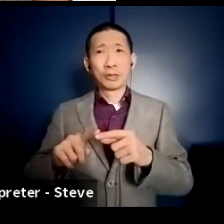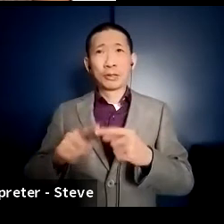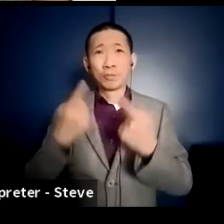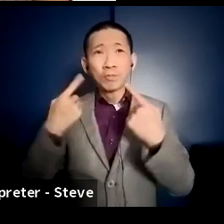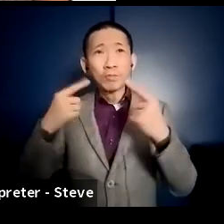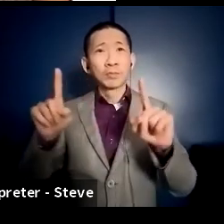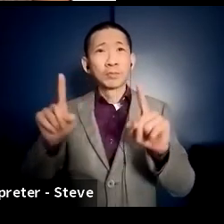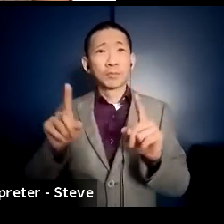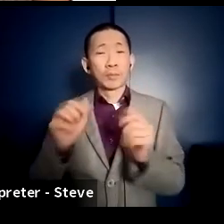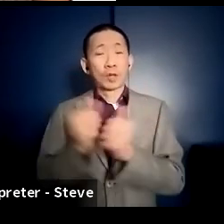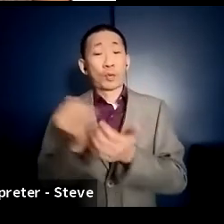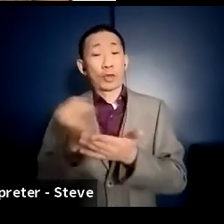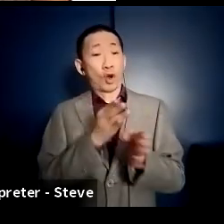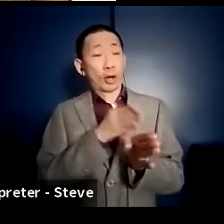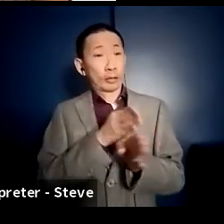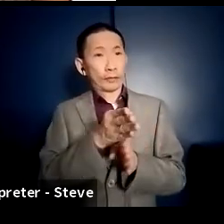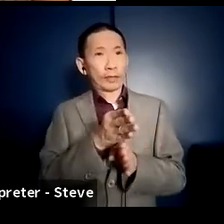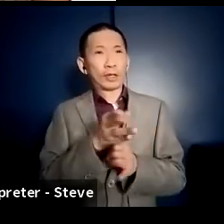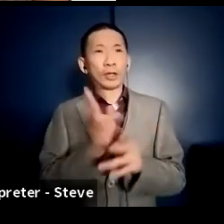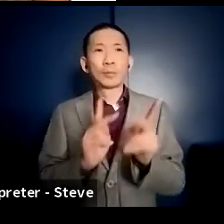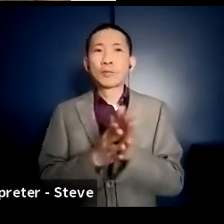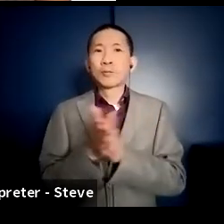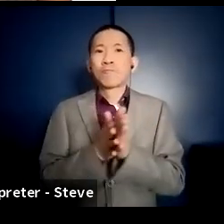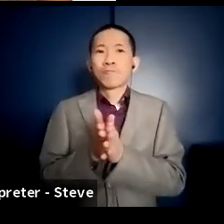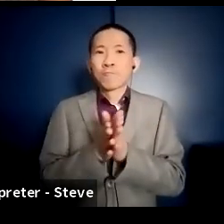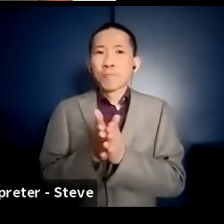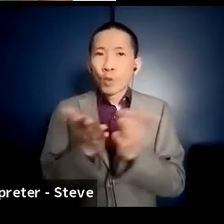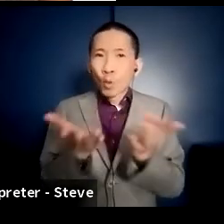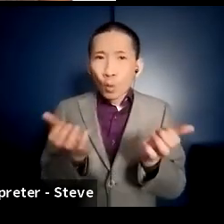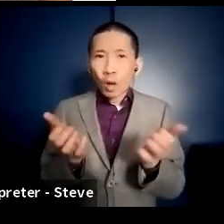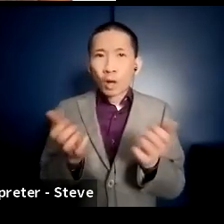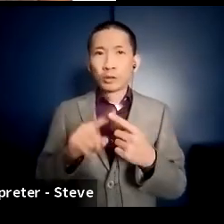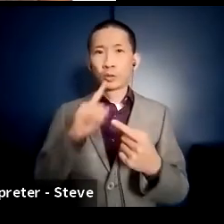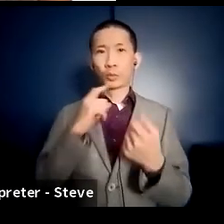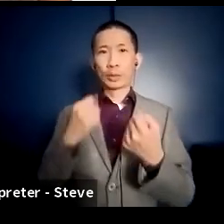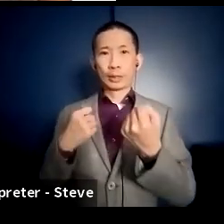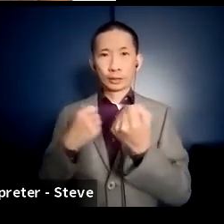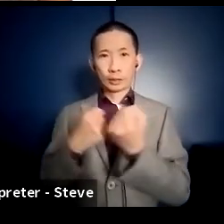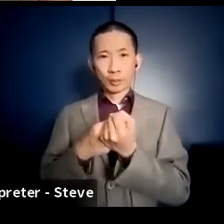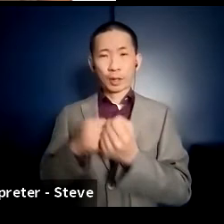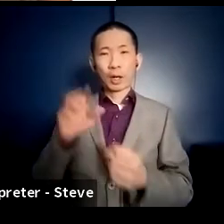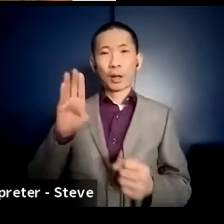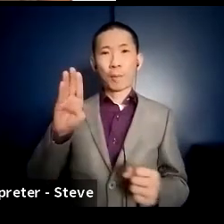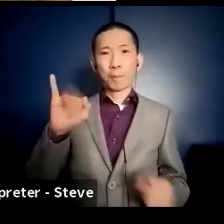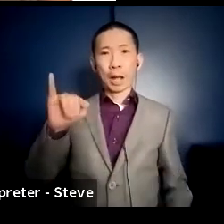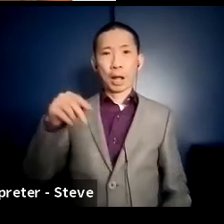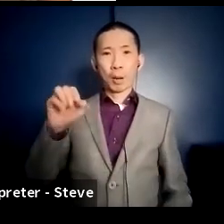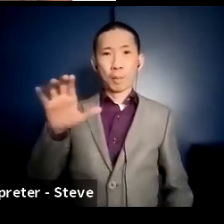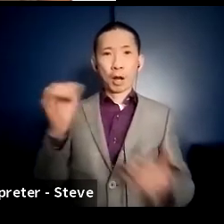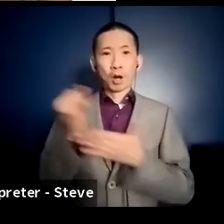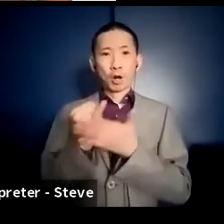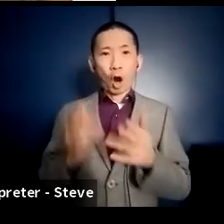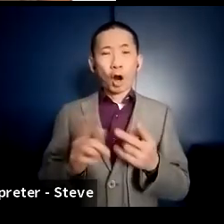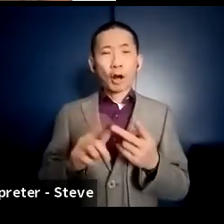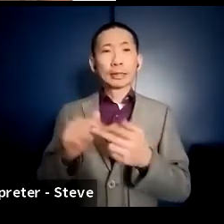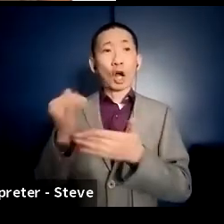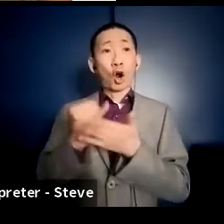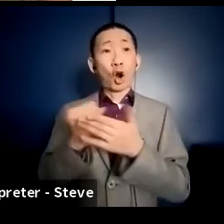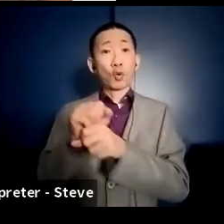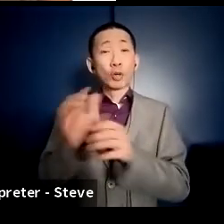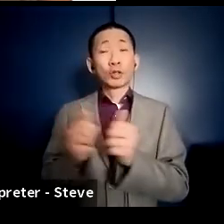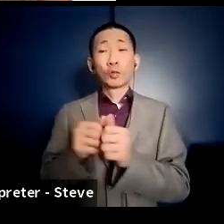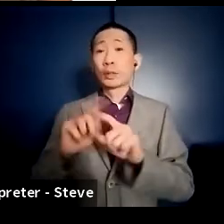at large, there's a real hunger to really support BIPOC artists and arts workers at every